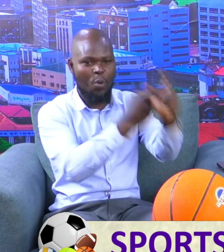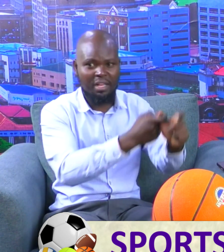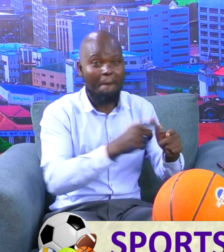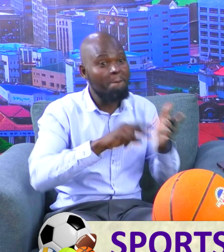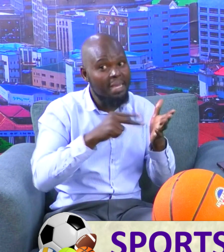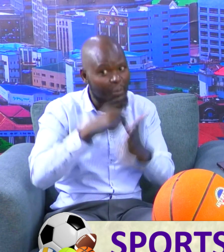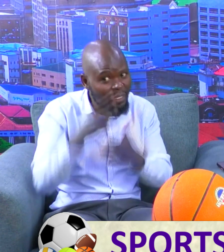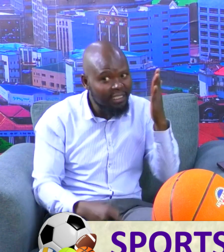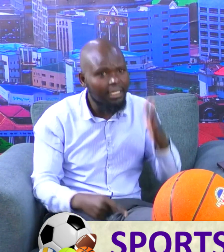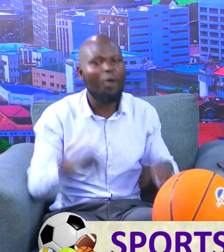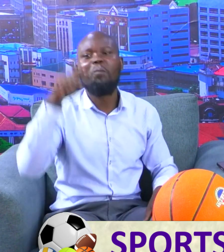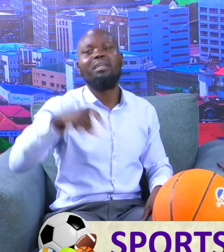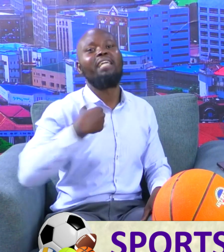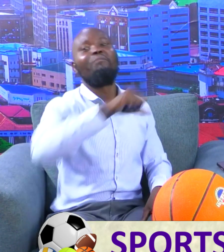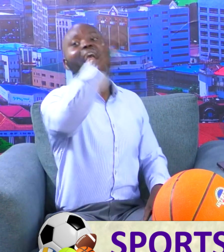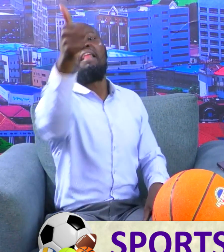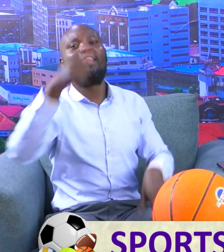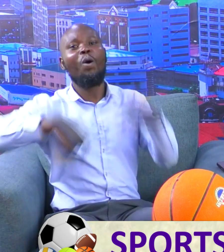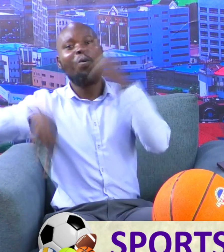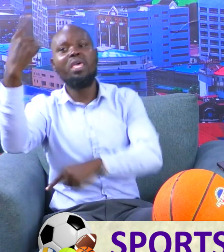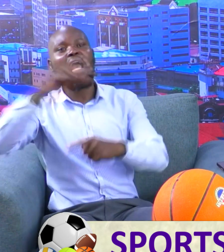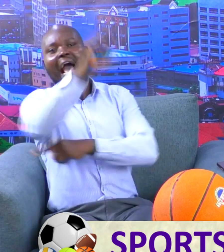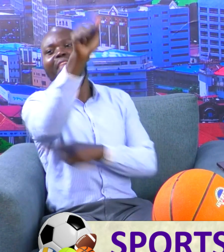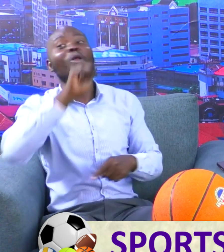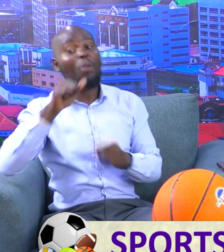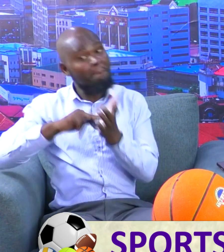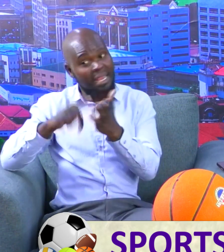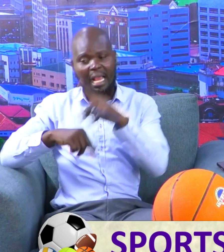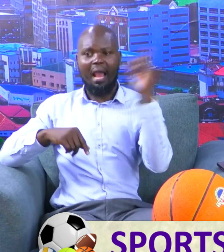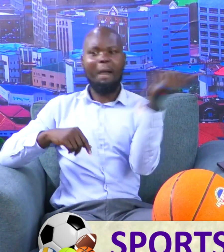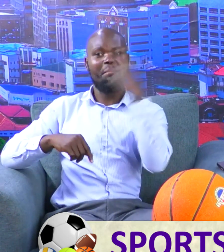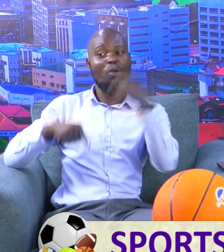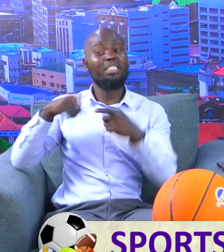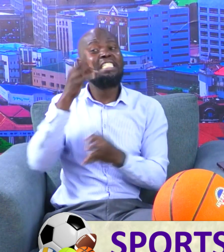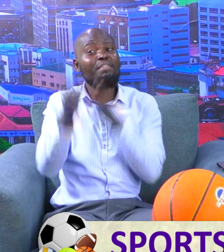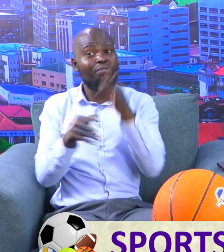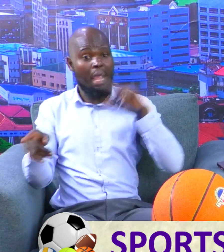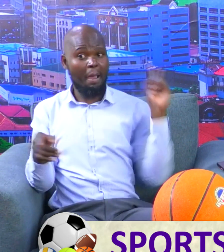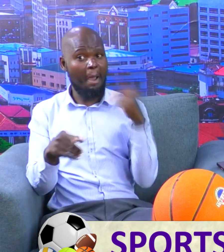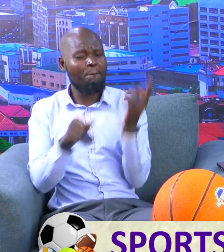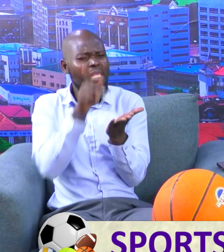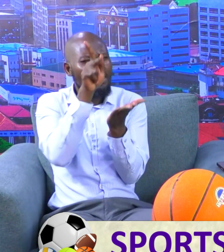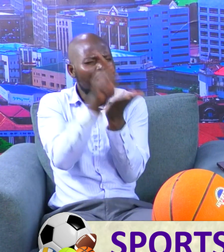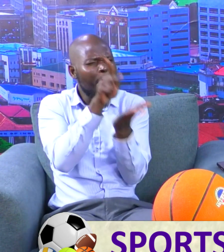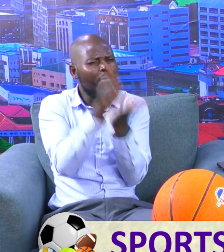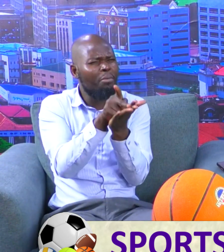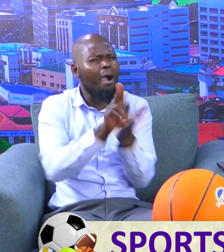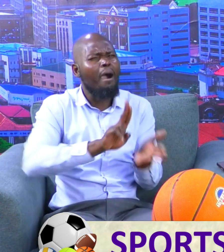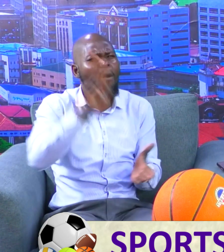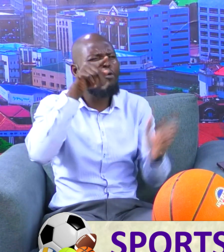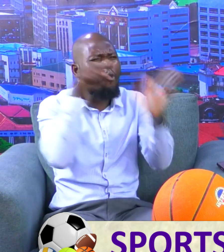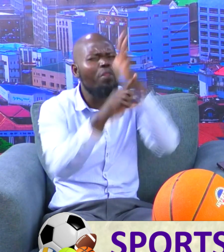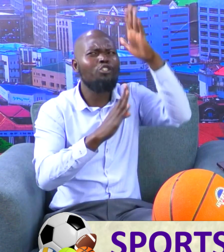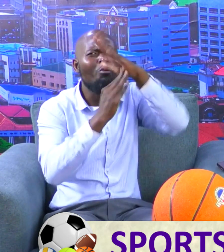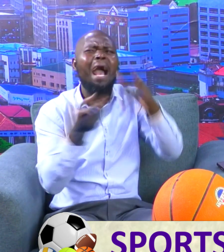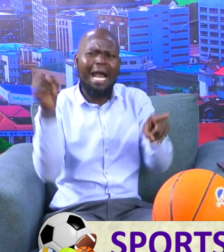won that award. So that means that we must have another person win that. So I